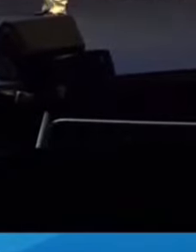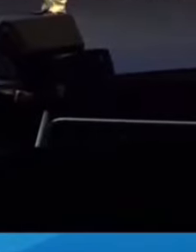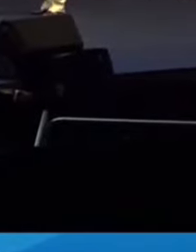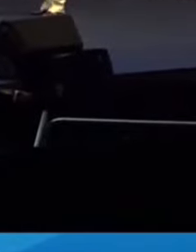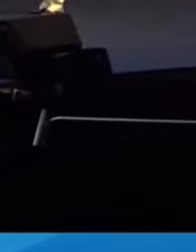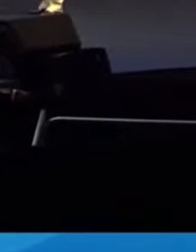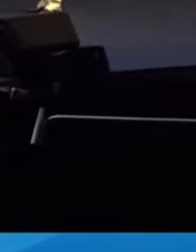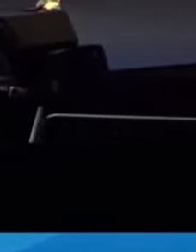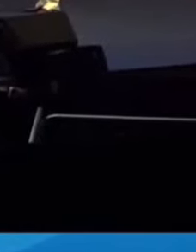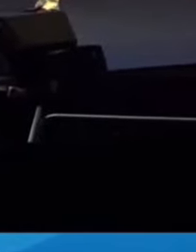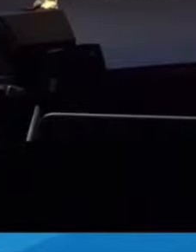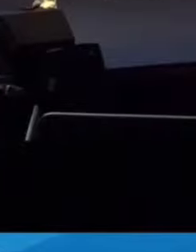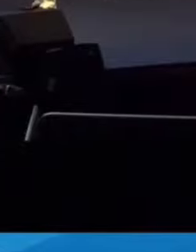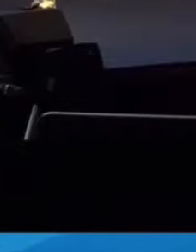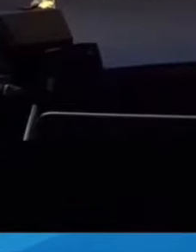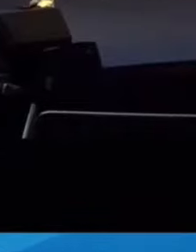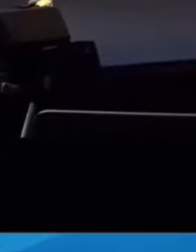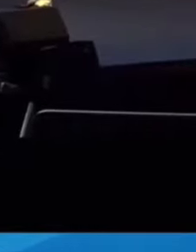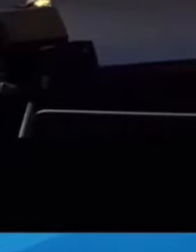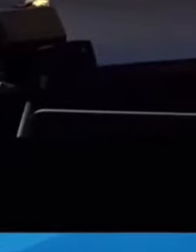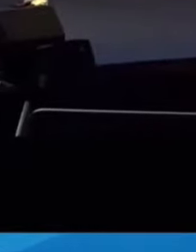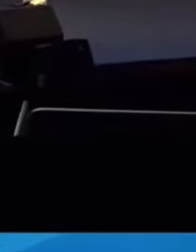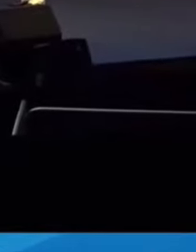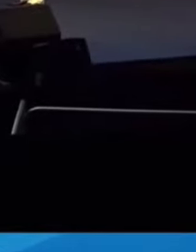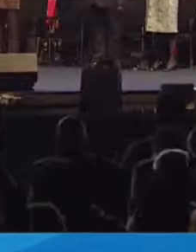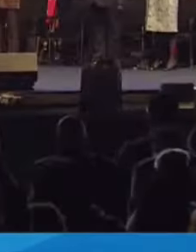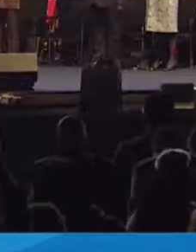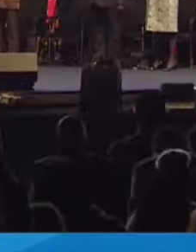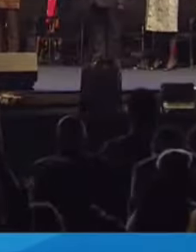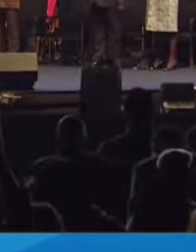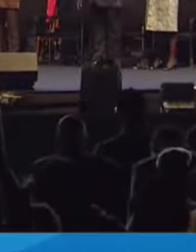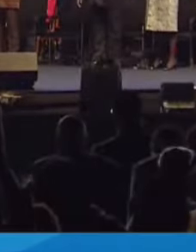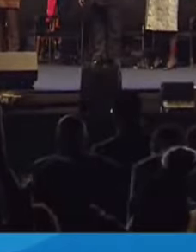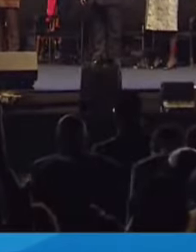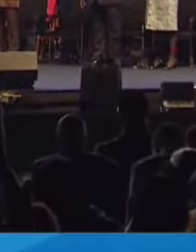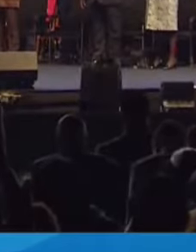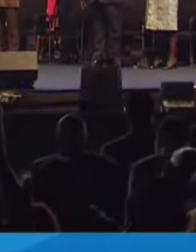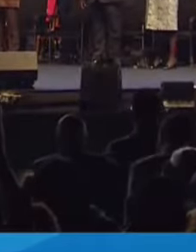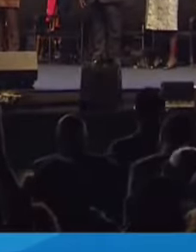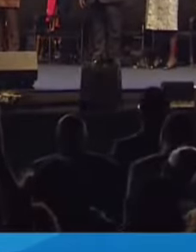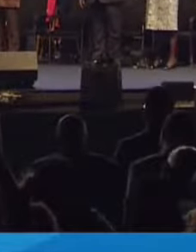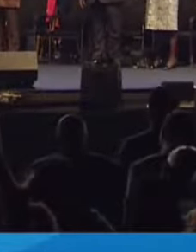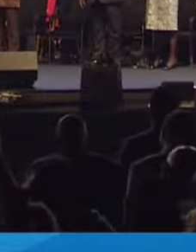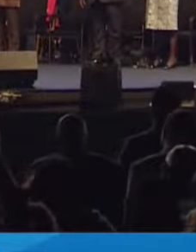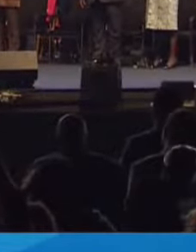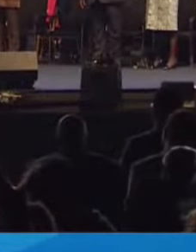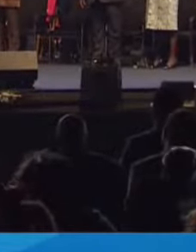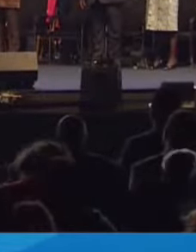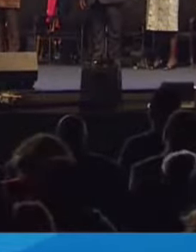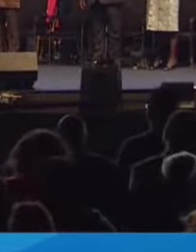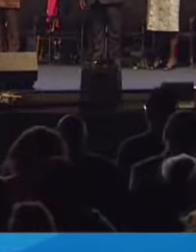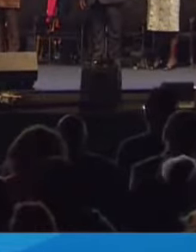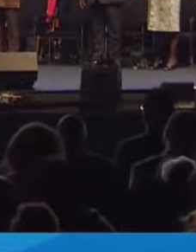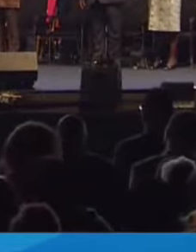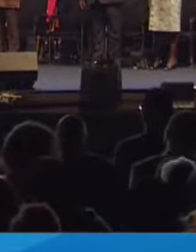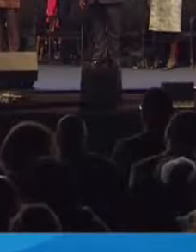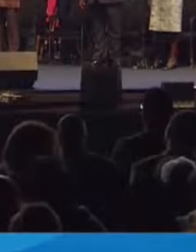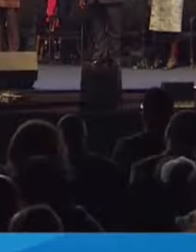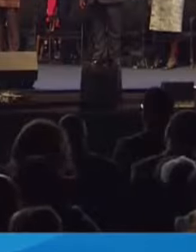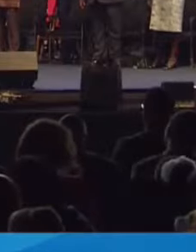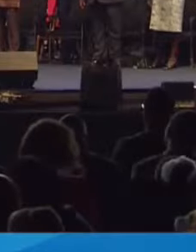I claimed it for the Lord today it's a big church and I was in Matamoros